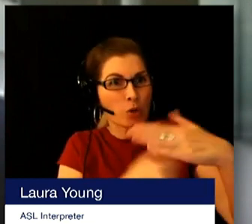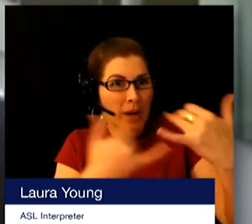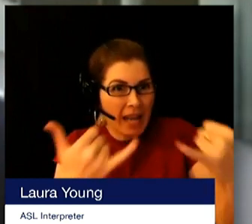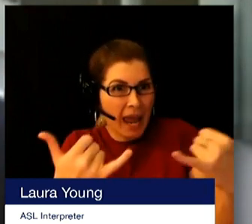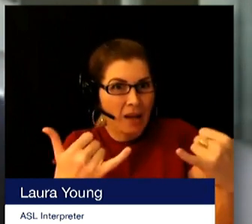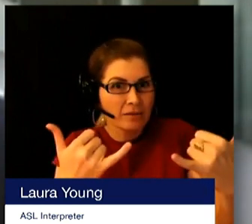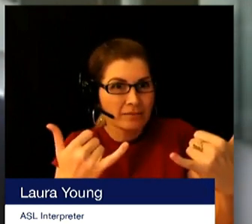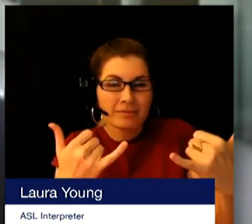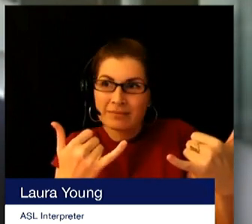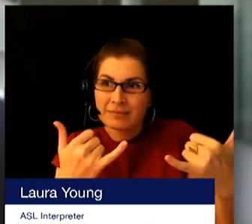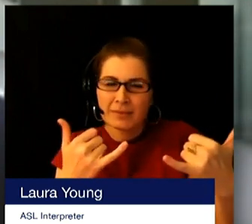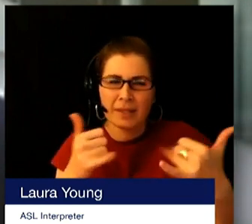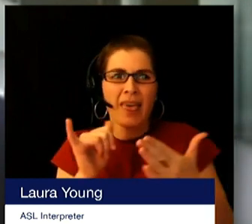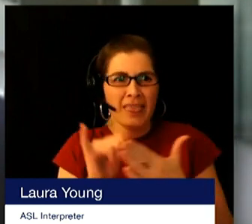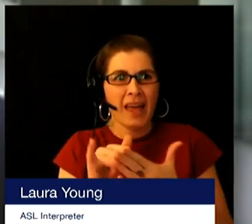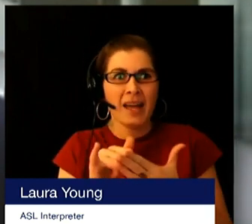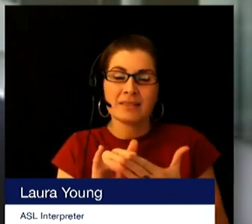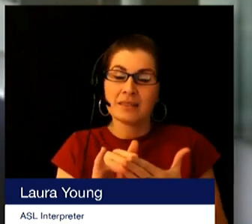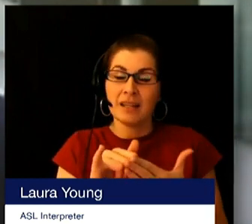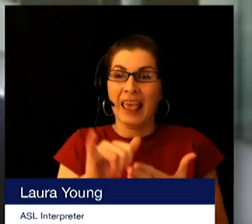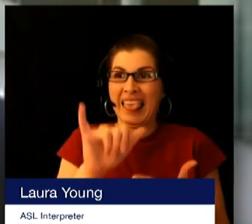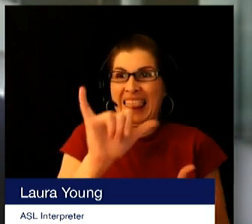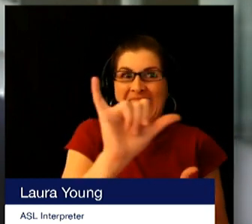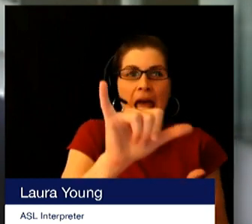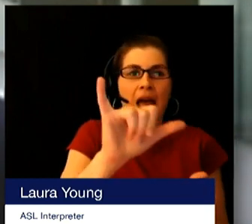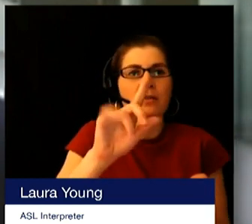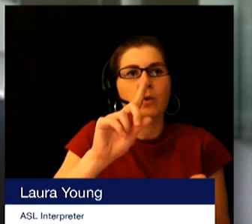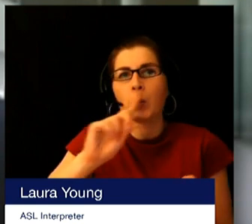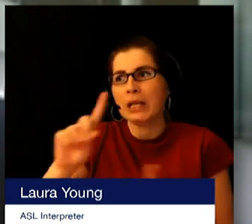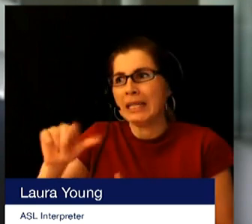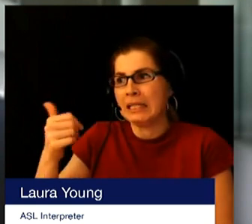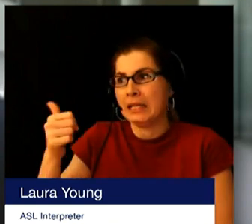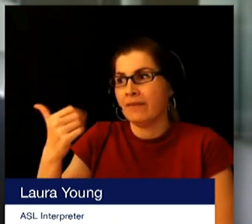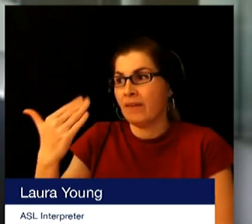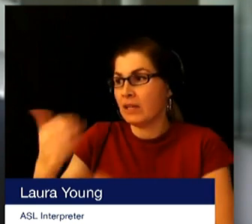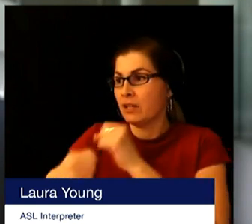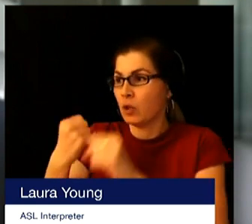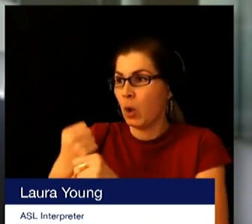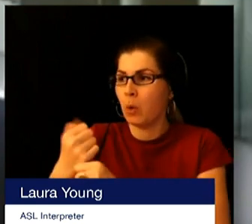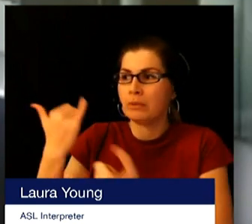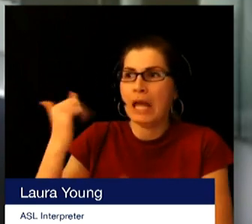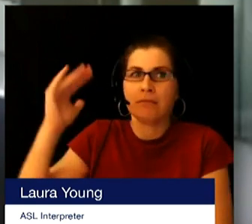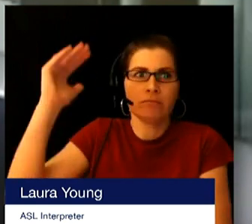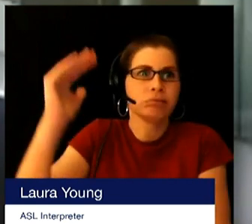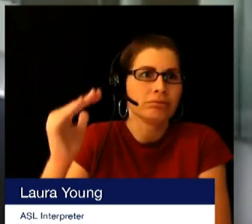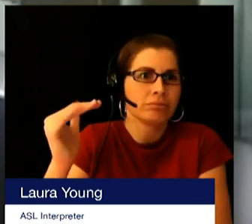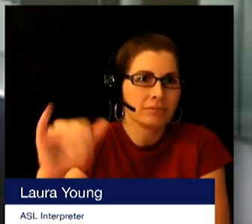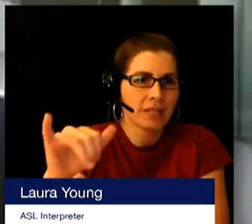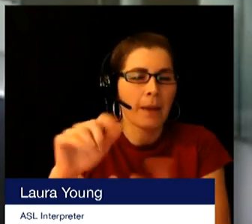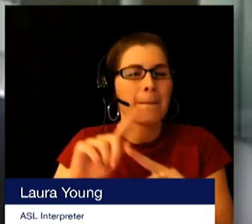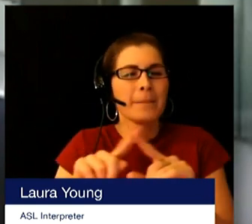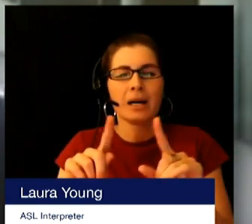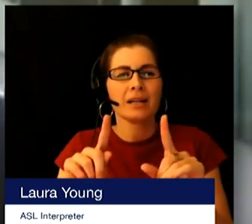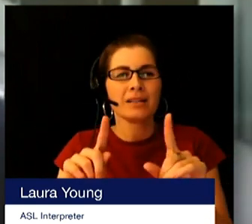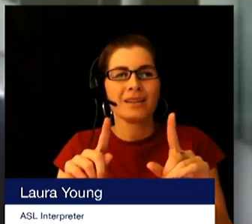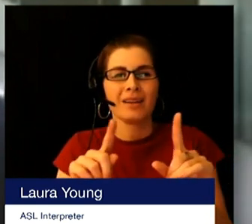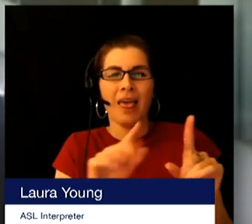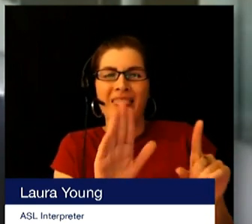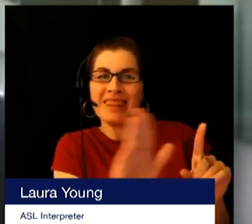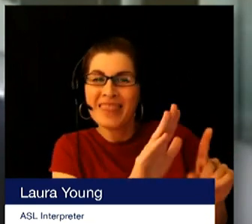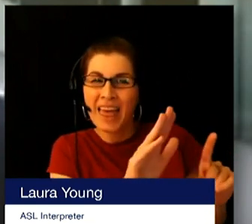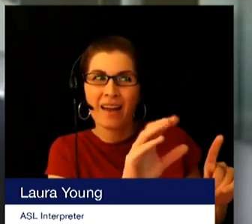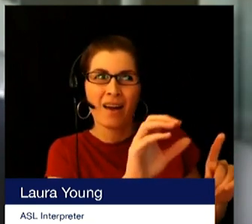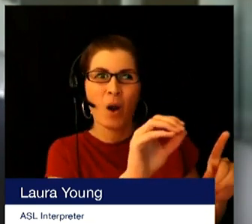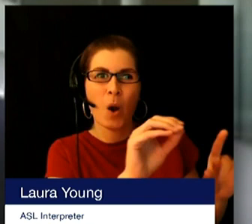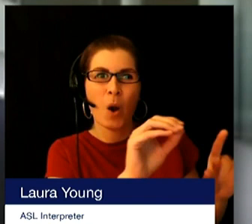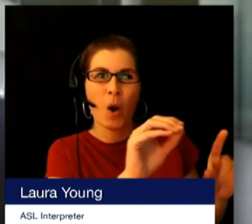actually a significant decrease from what it was 10 or 15 years ago. But according to the Department of Corrections' own data, over